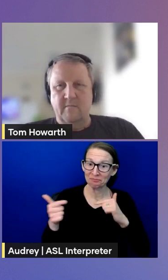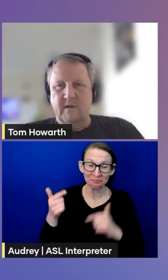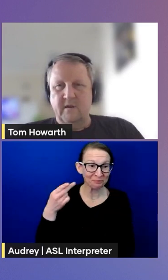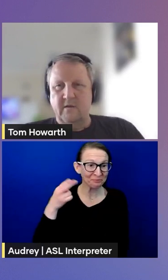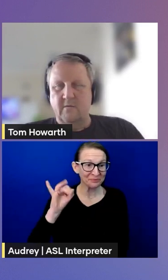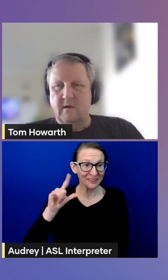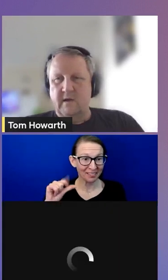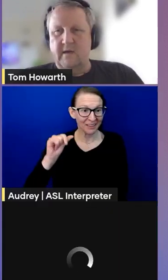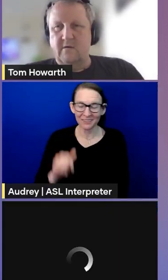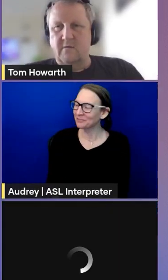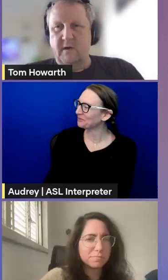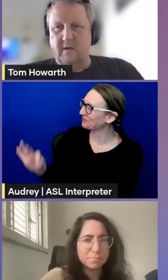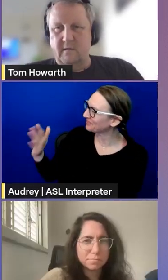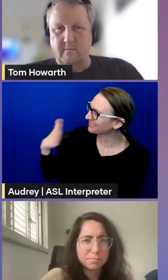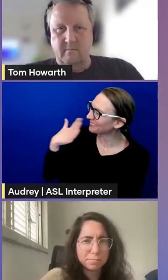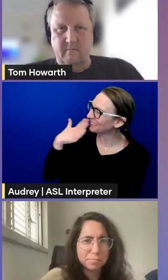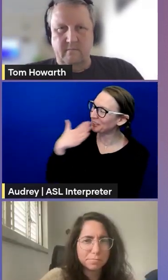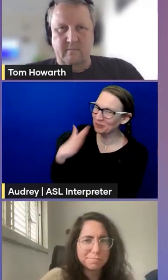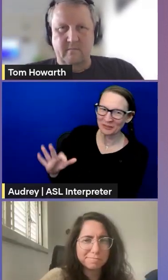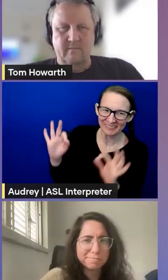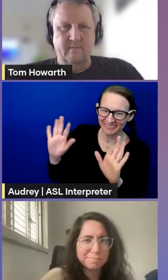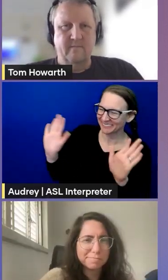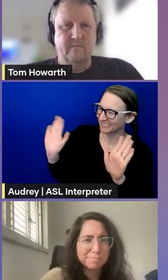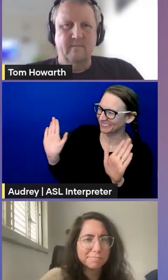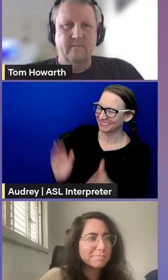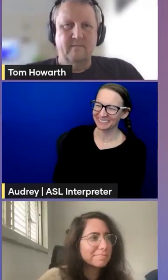Okay, thank you, and goodbye.